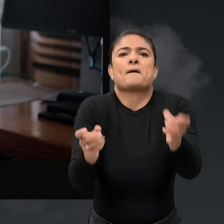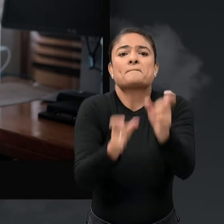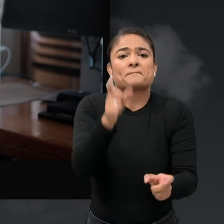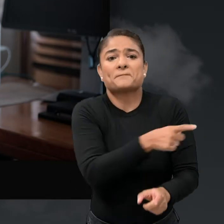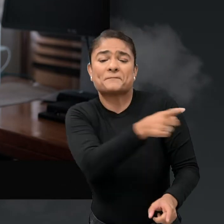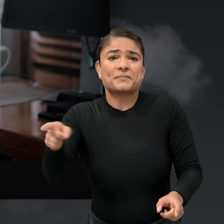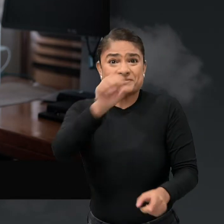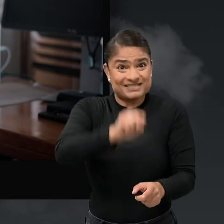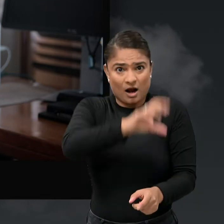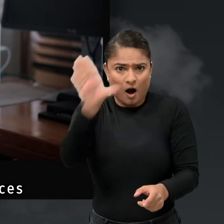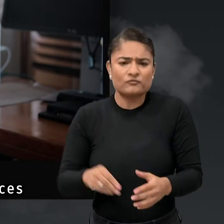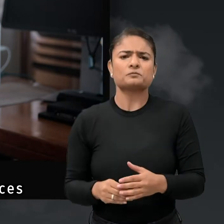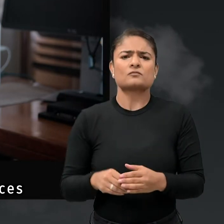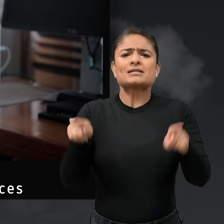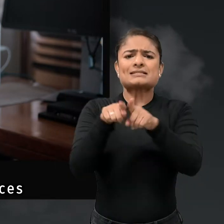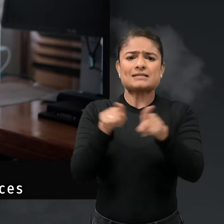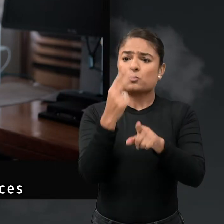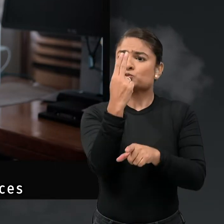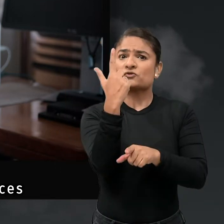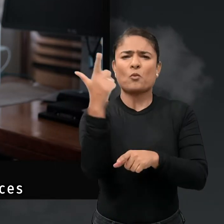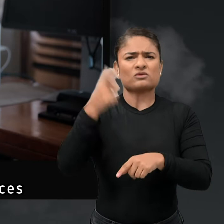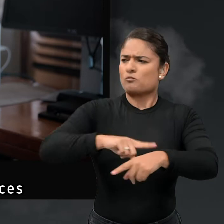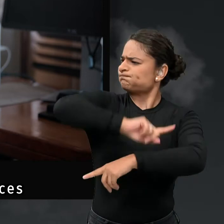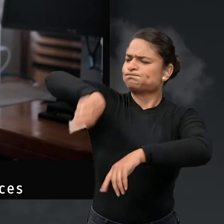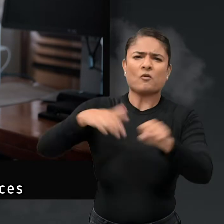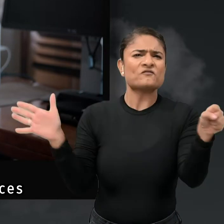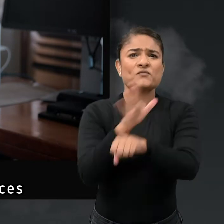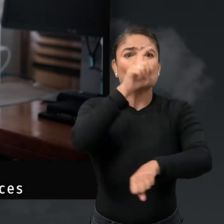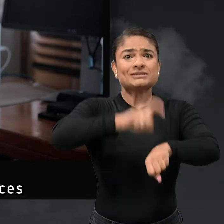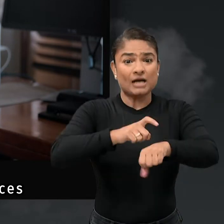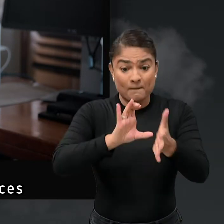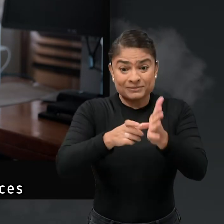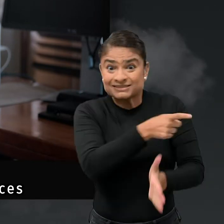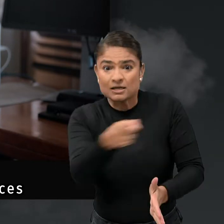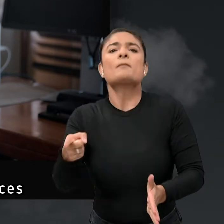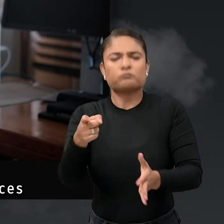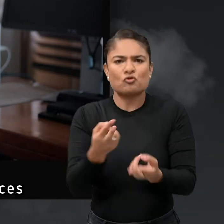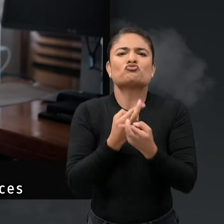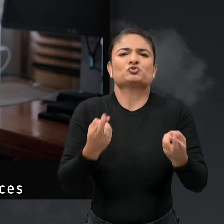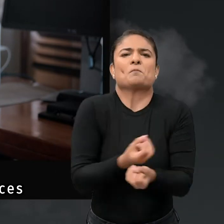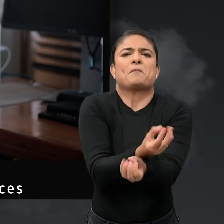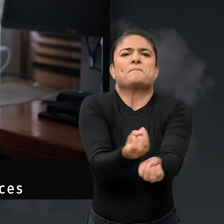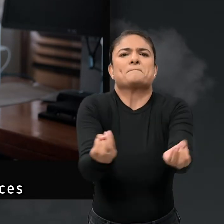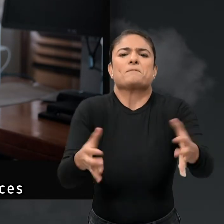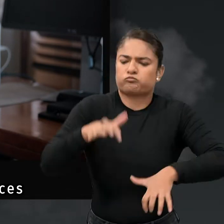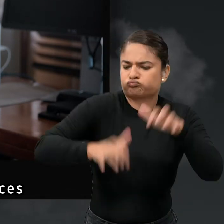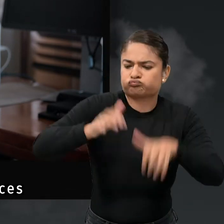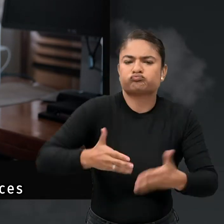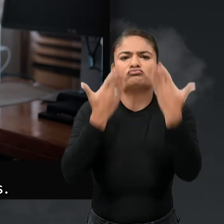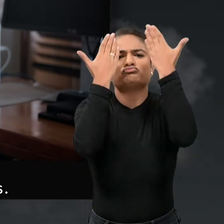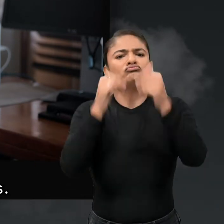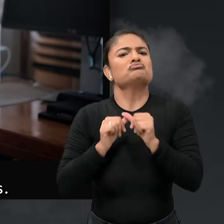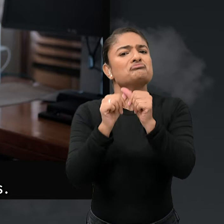resources across the country, and are giving students with disabilities 24/7 access to those